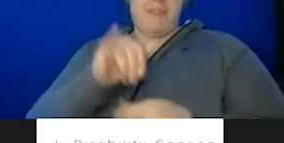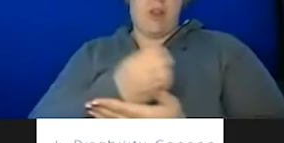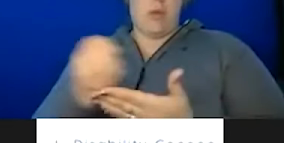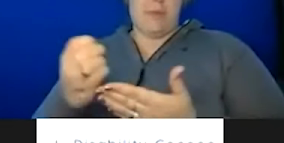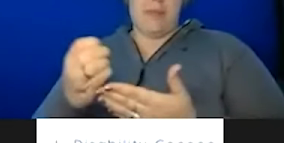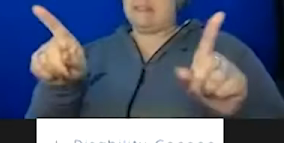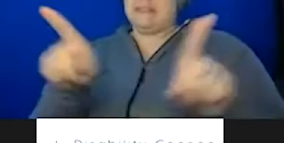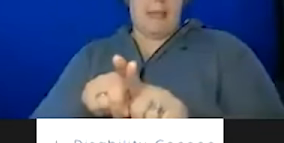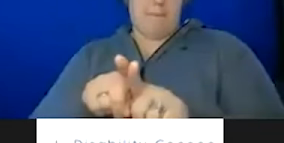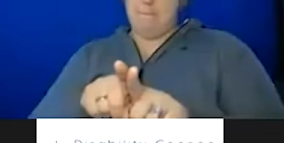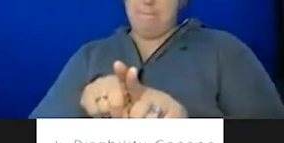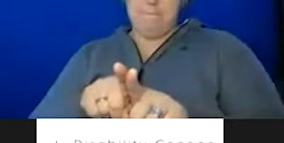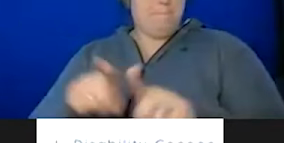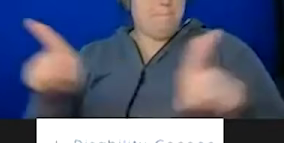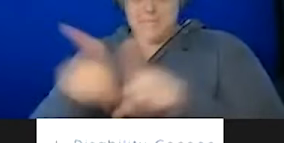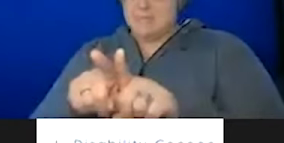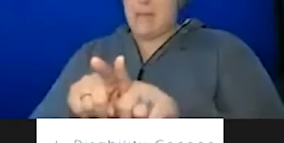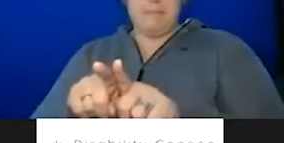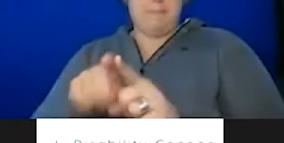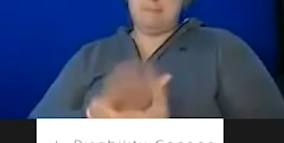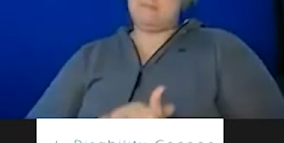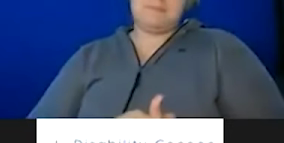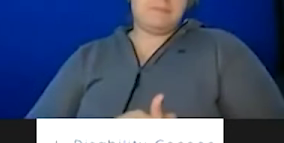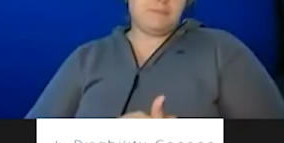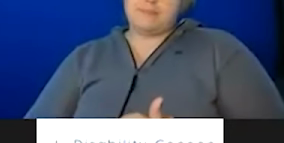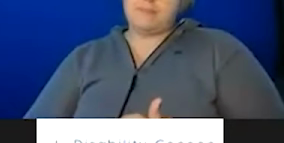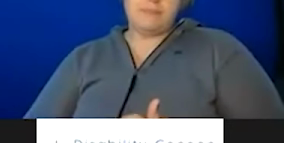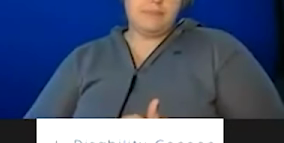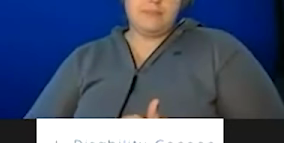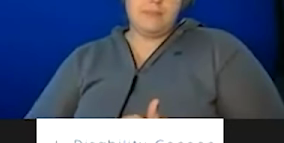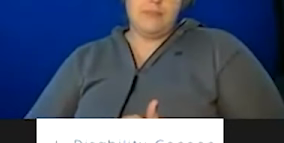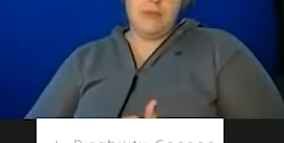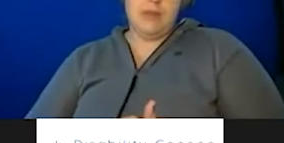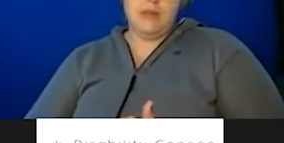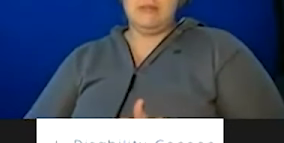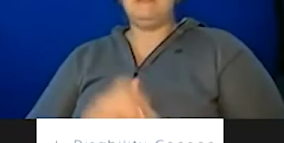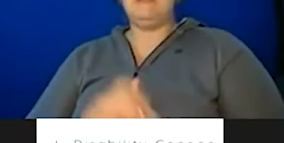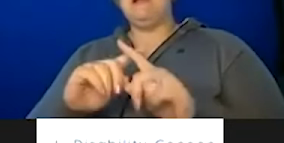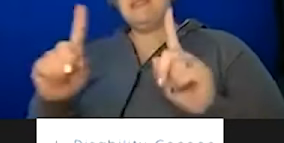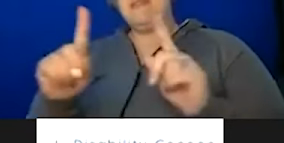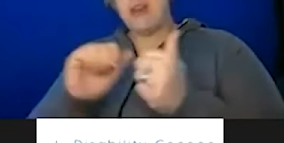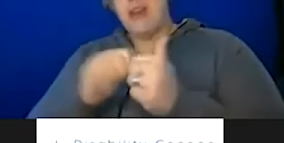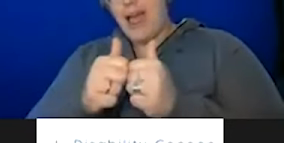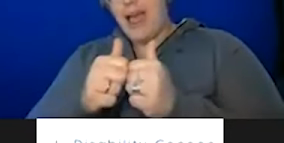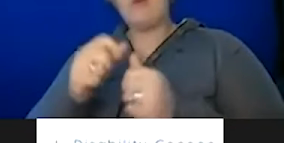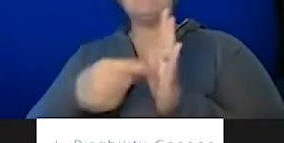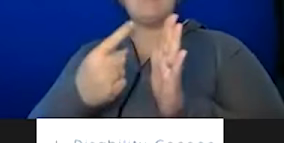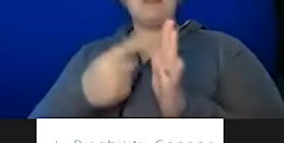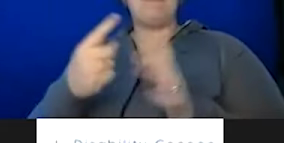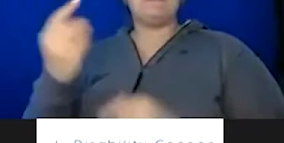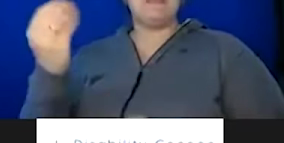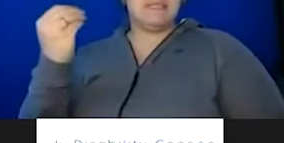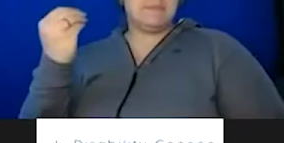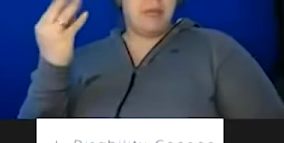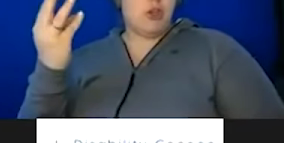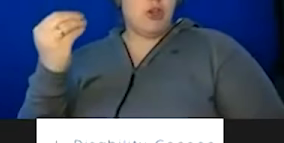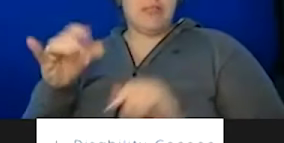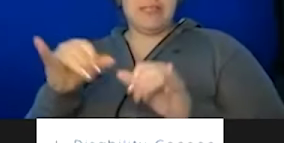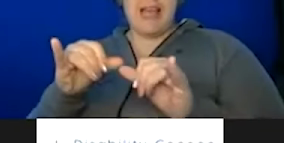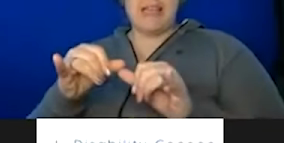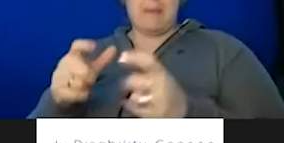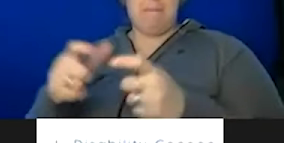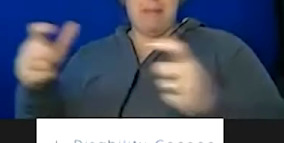biggest differences are going to be speaker size and screen